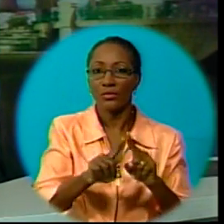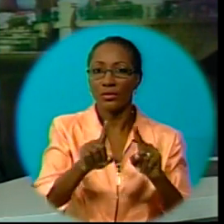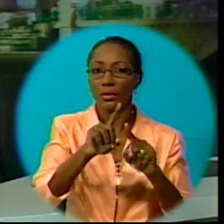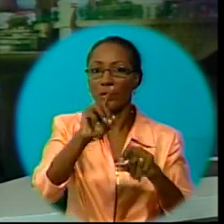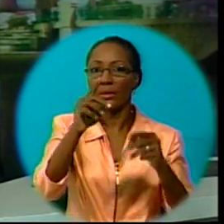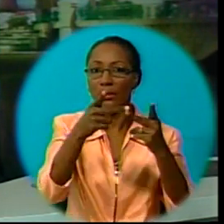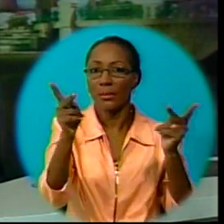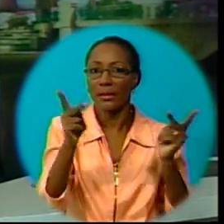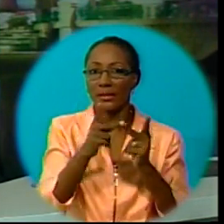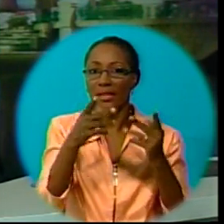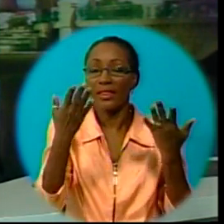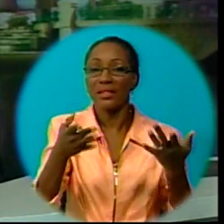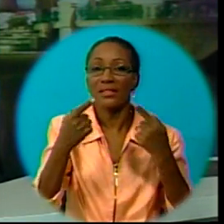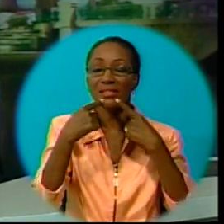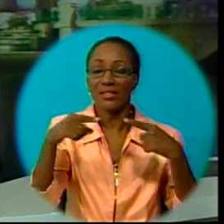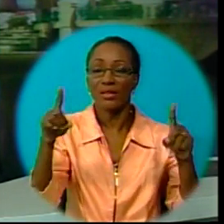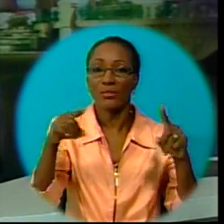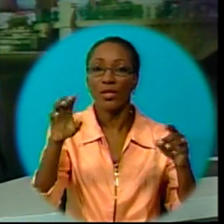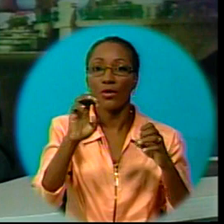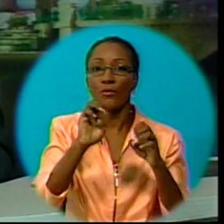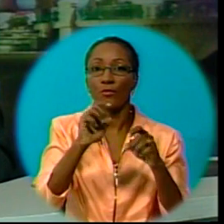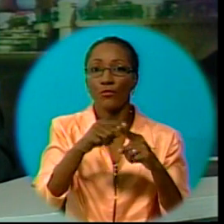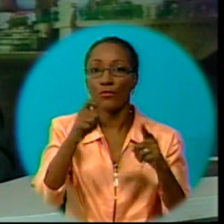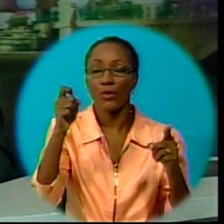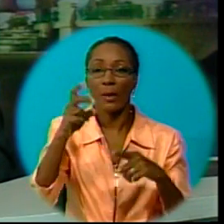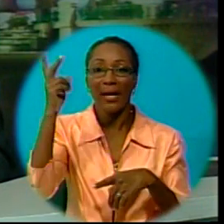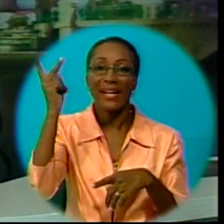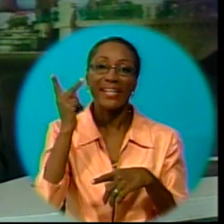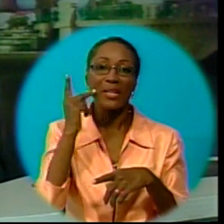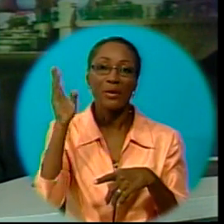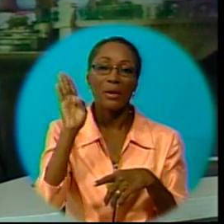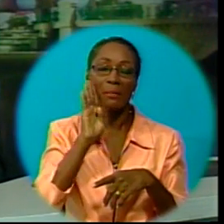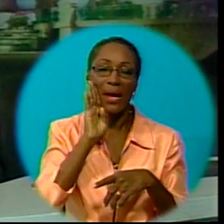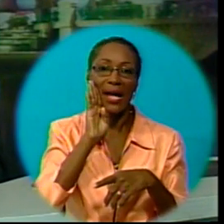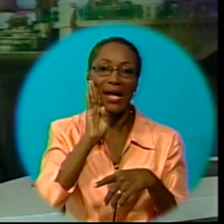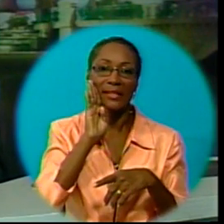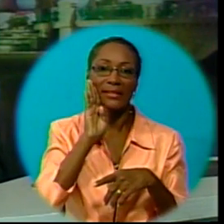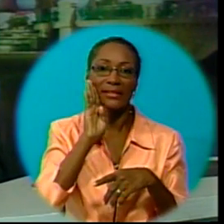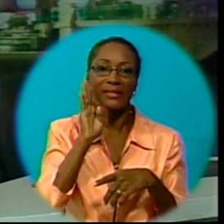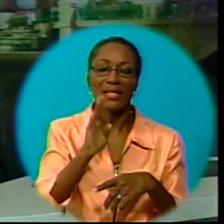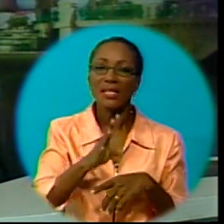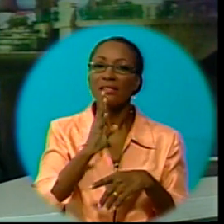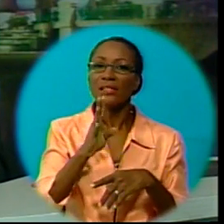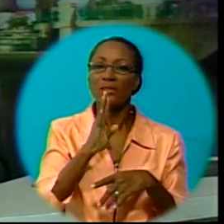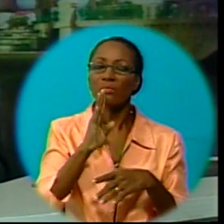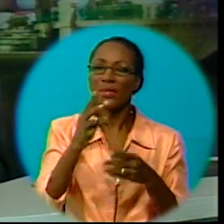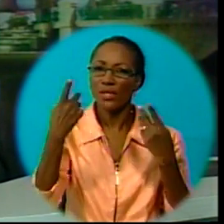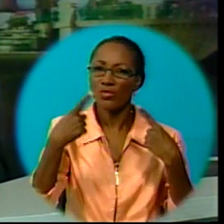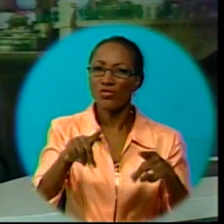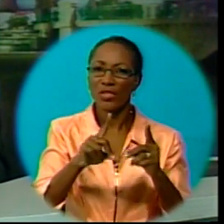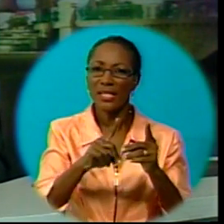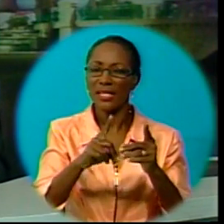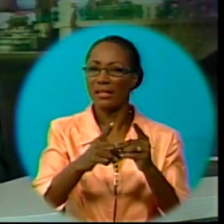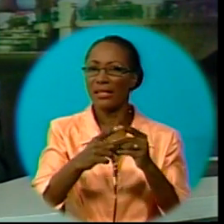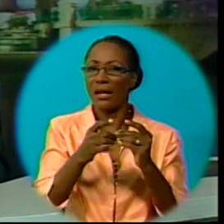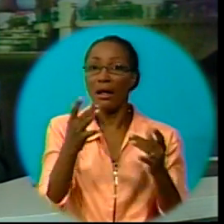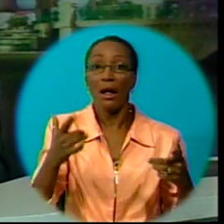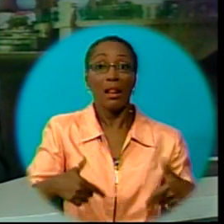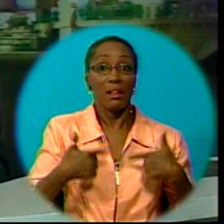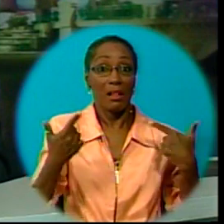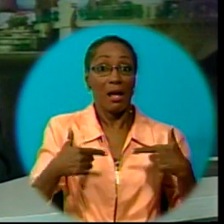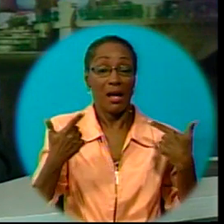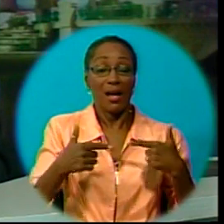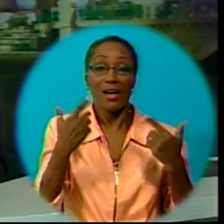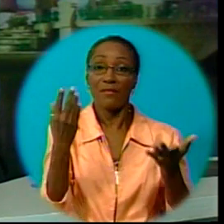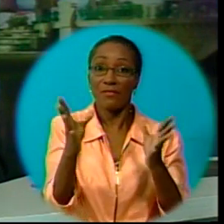announcement from Deputy Chief Education Officer in charge of schools, Karen Best. She was speaking during a heated meeting involving education, health